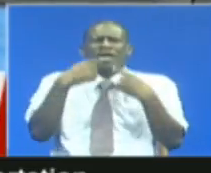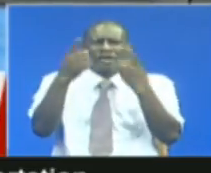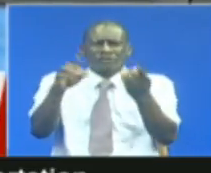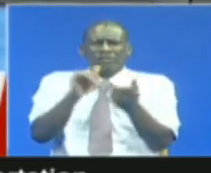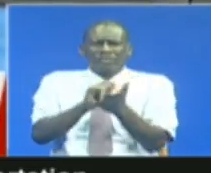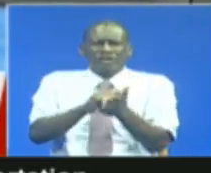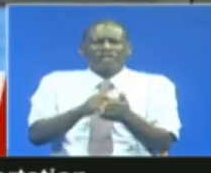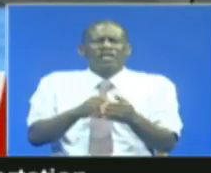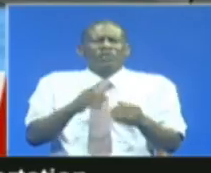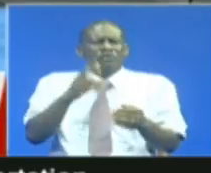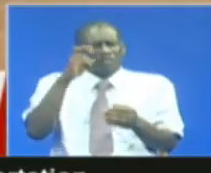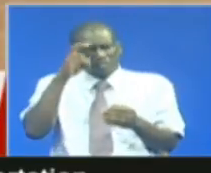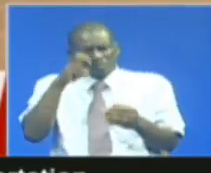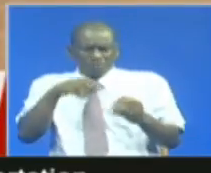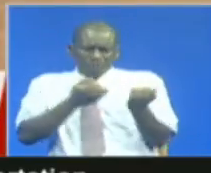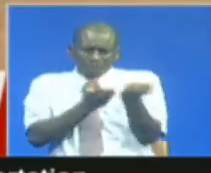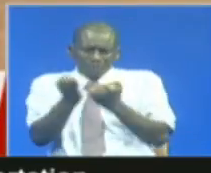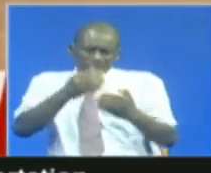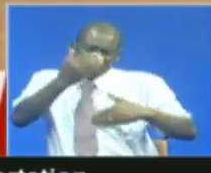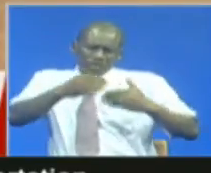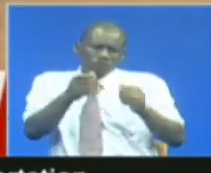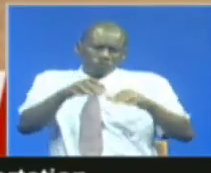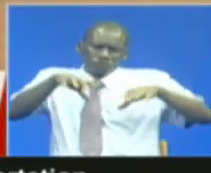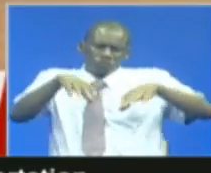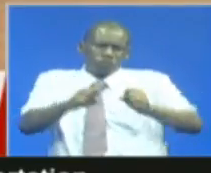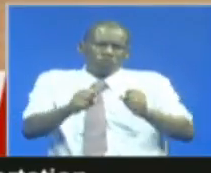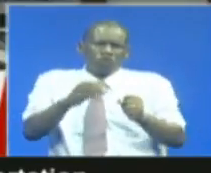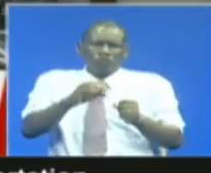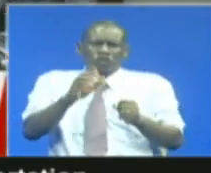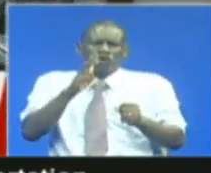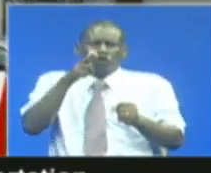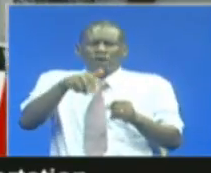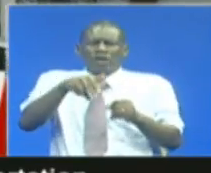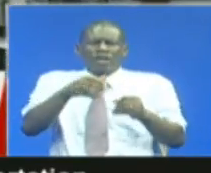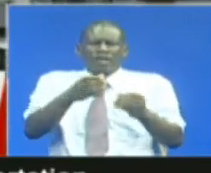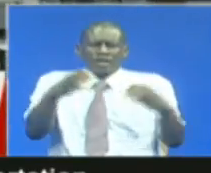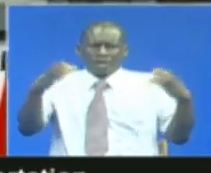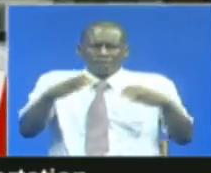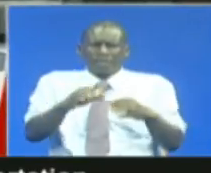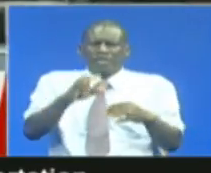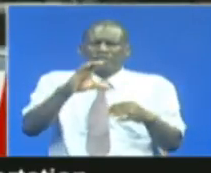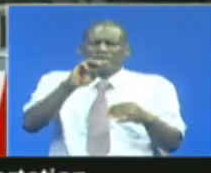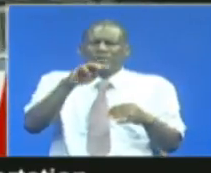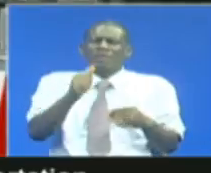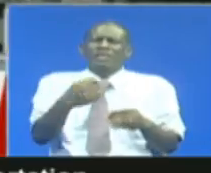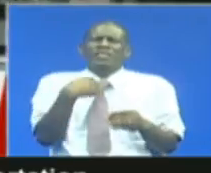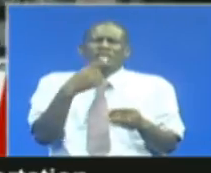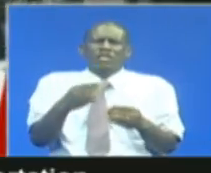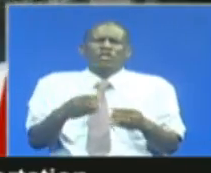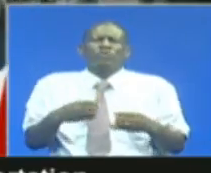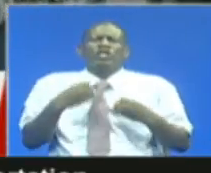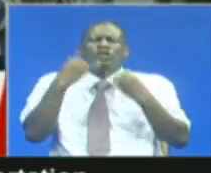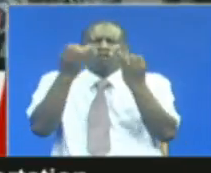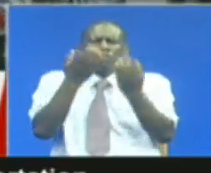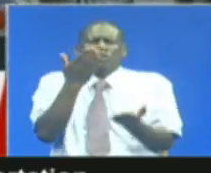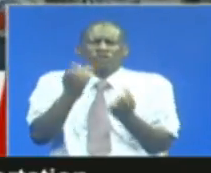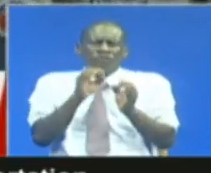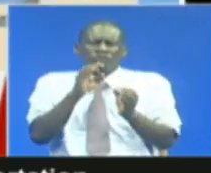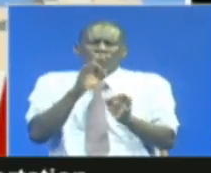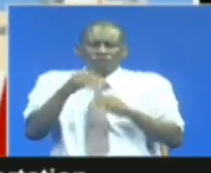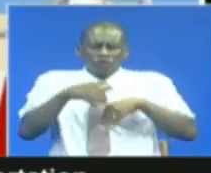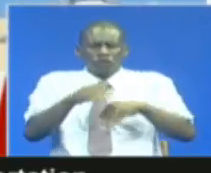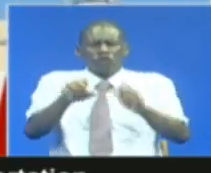been suspicious dealings related to the takeover bid of the oil marketer. CMA says it will disclose if any breaches of the law are